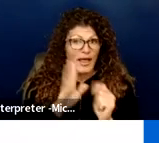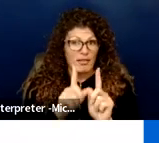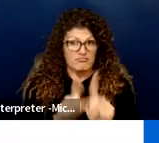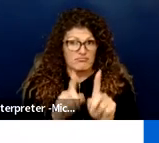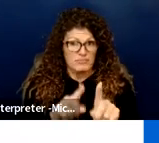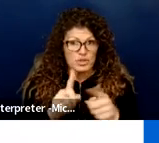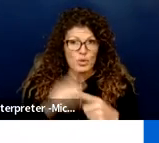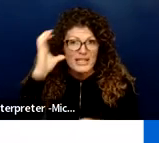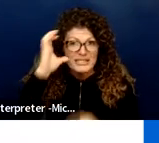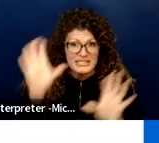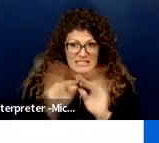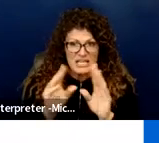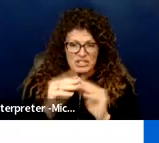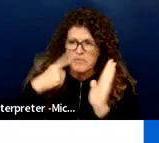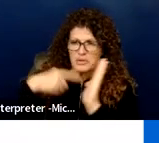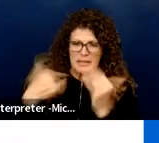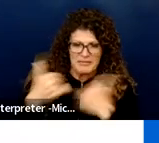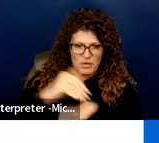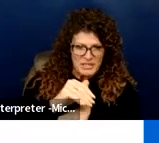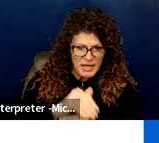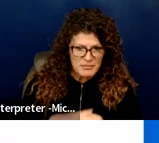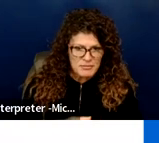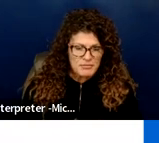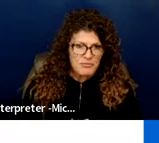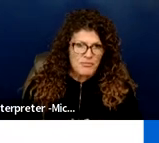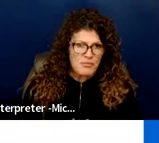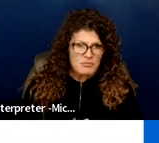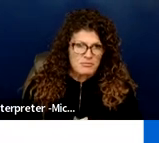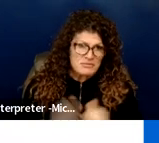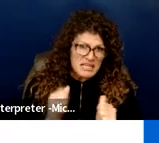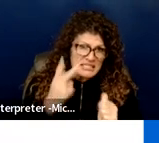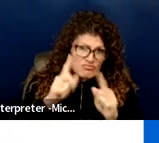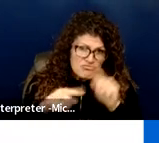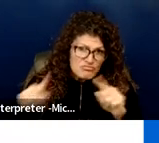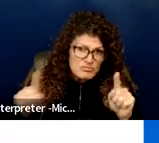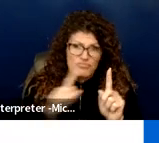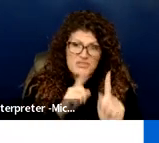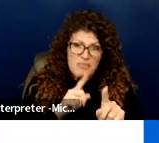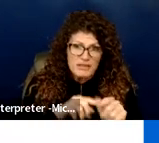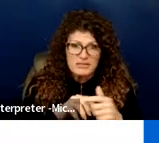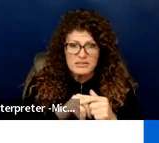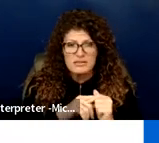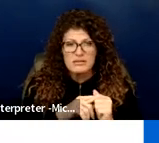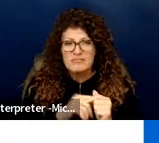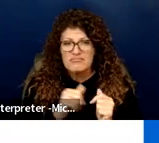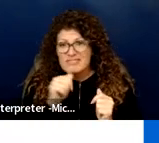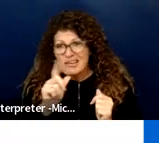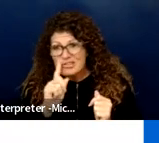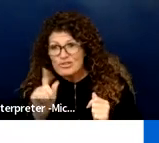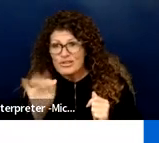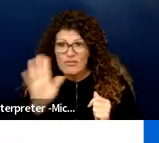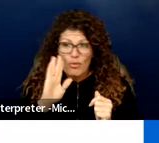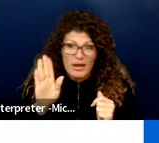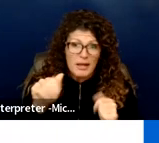as tonight. See if we're seeing some different responses there, or if they were not planning or were not sure if they were planning to attend a